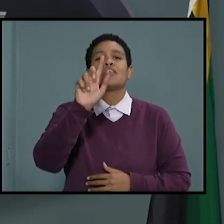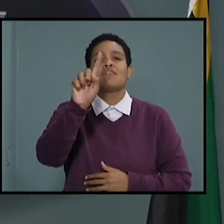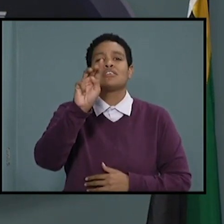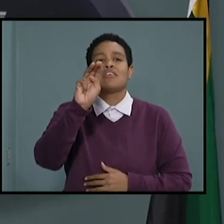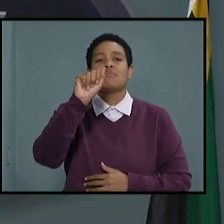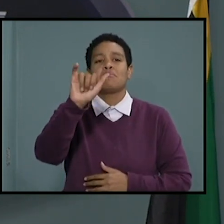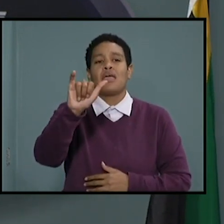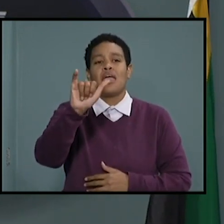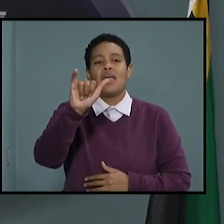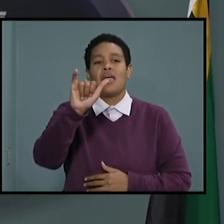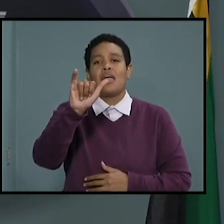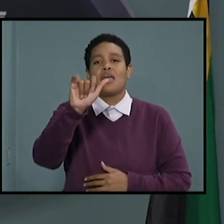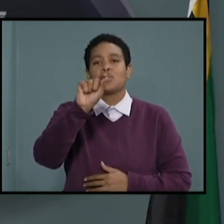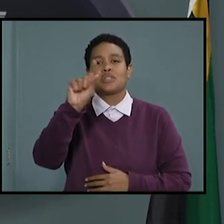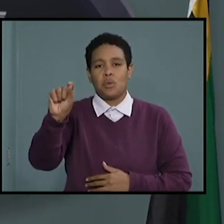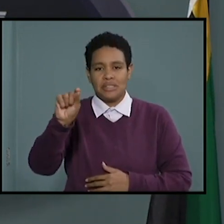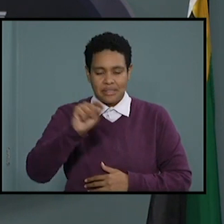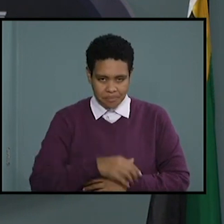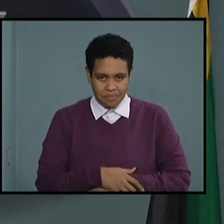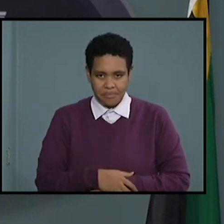May 2020.